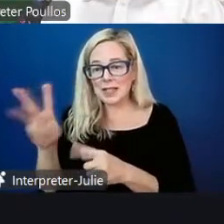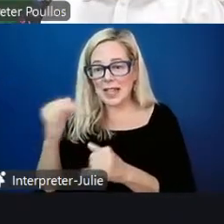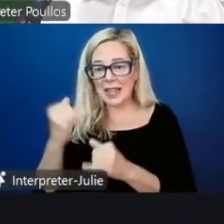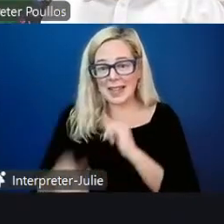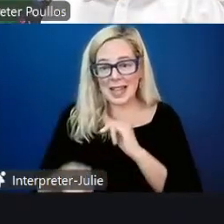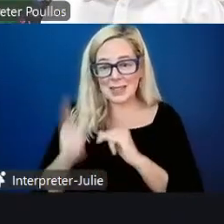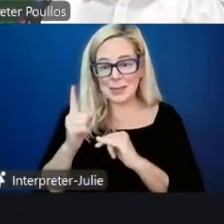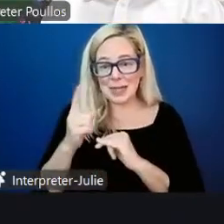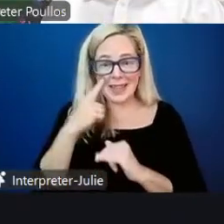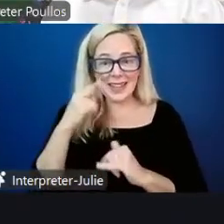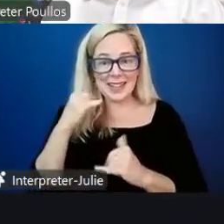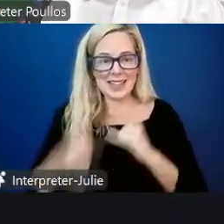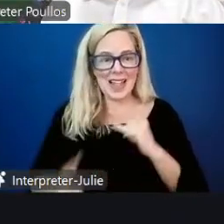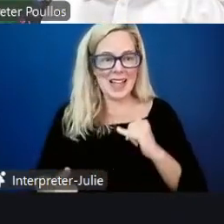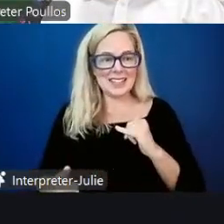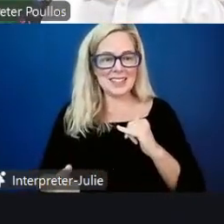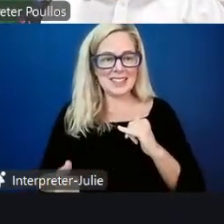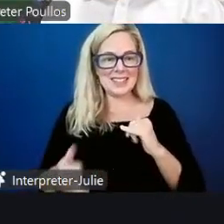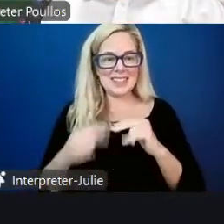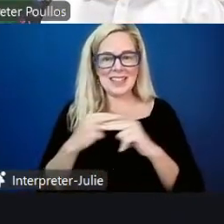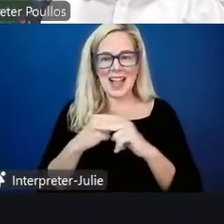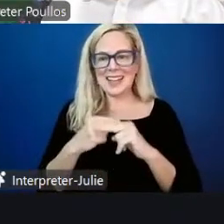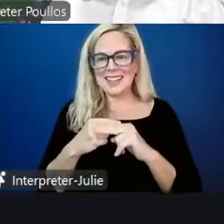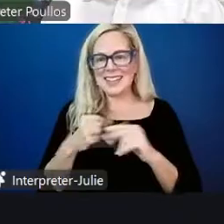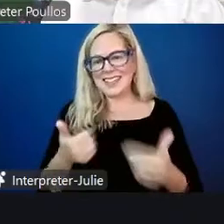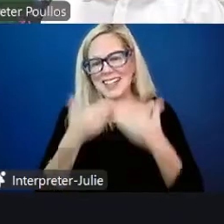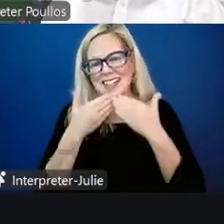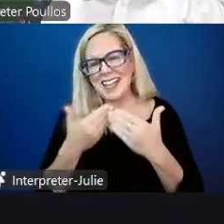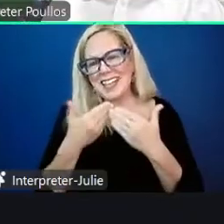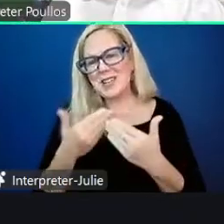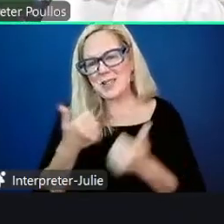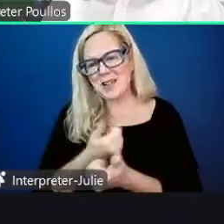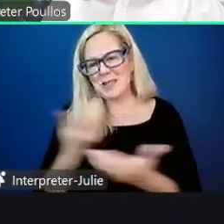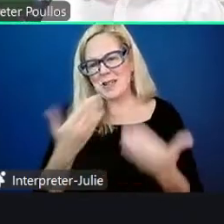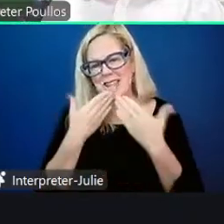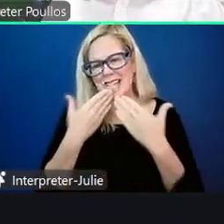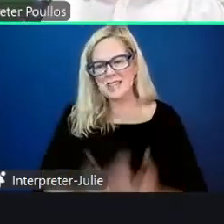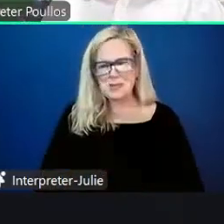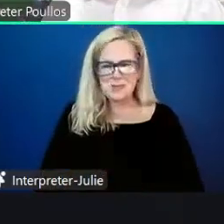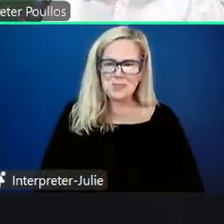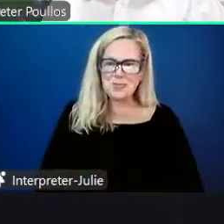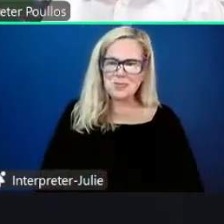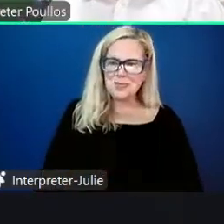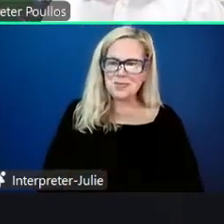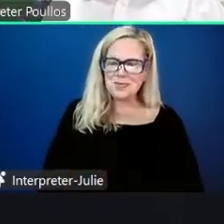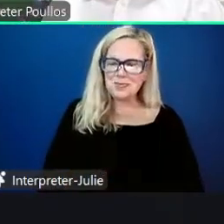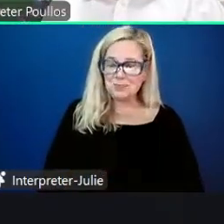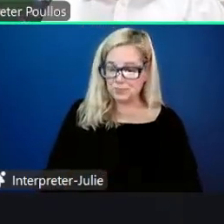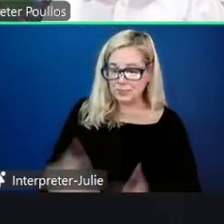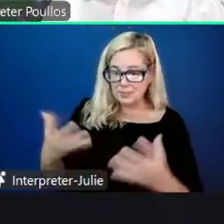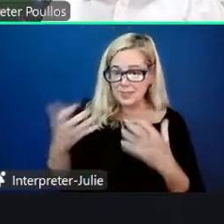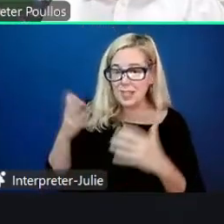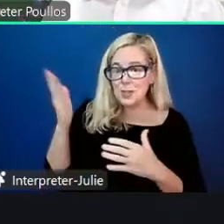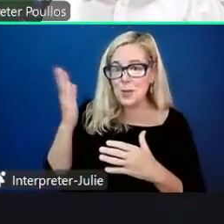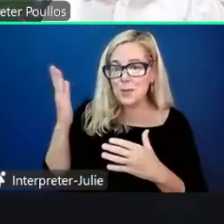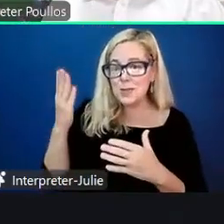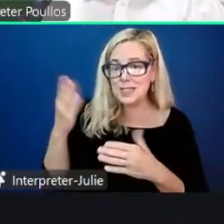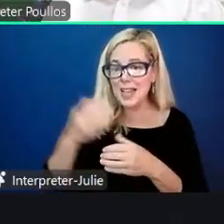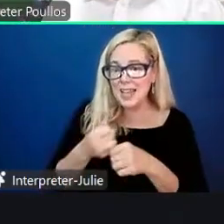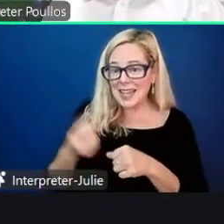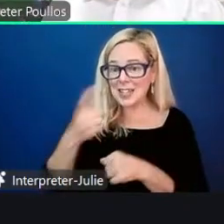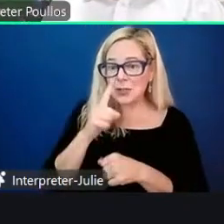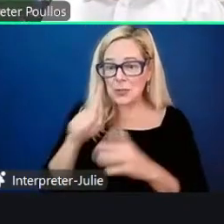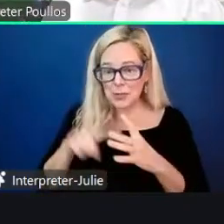slide. Oh, yes. Thank you, everyone. Yeah. Want to present next year? We're going to start